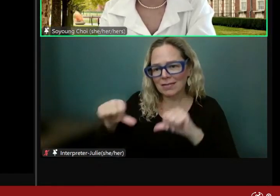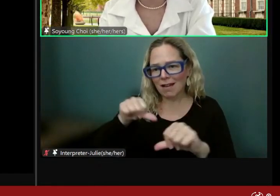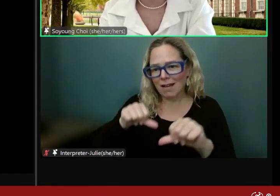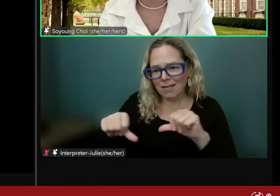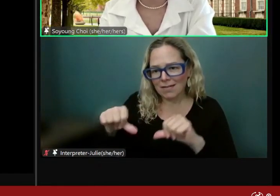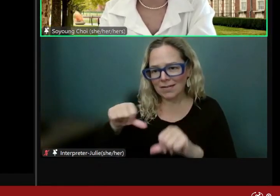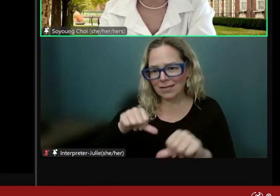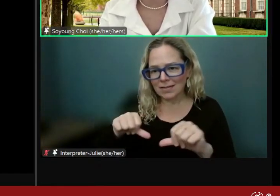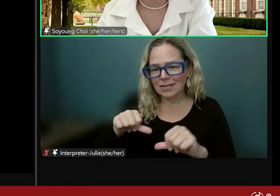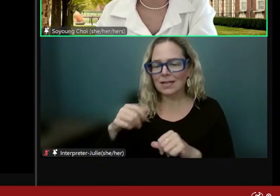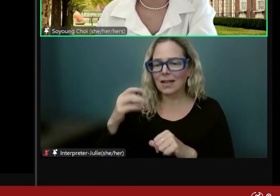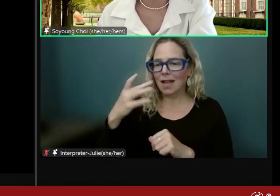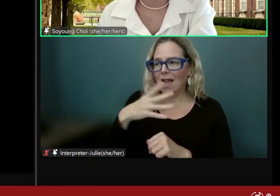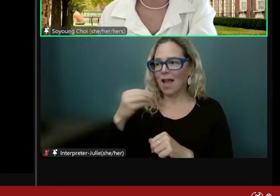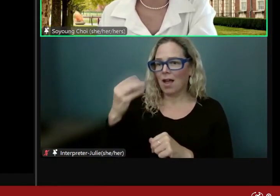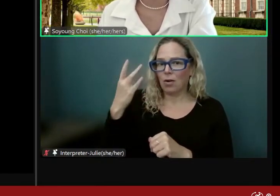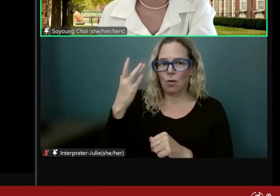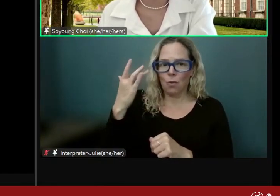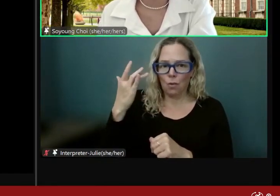in healthcare systems.